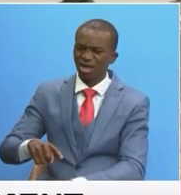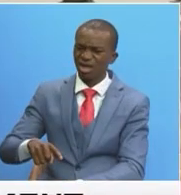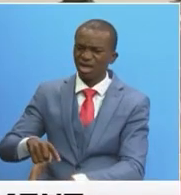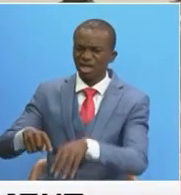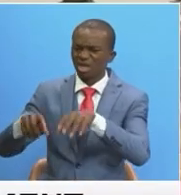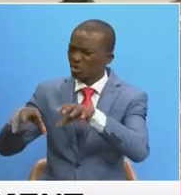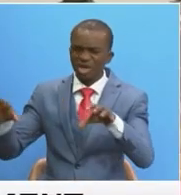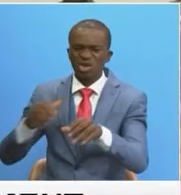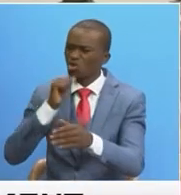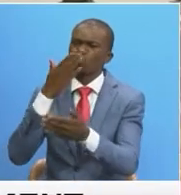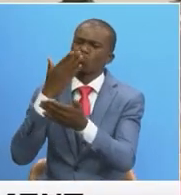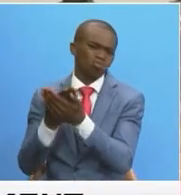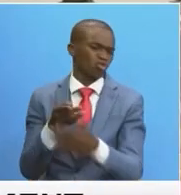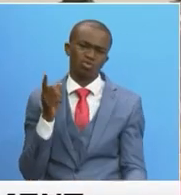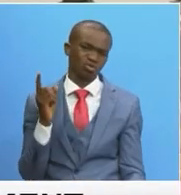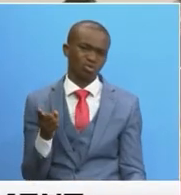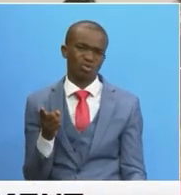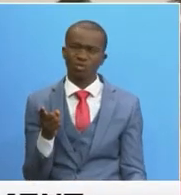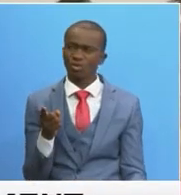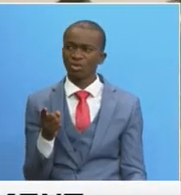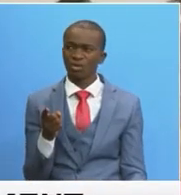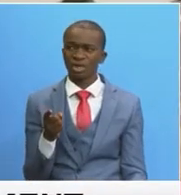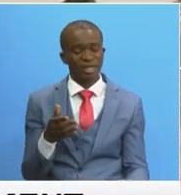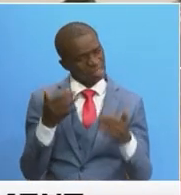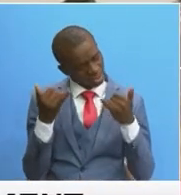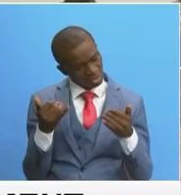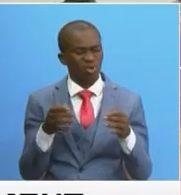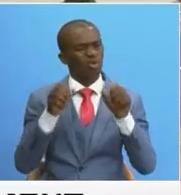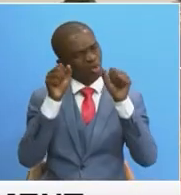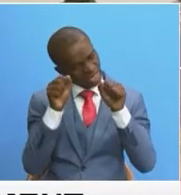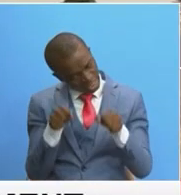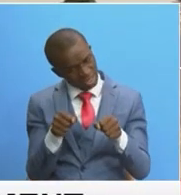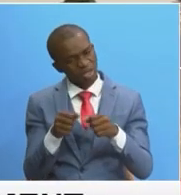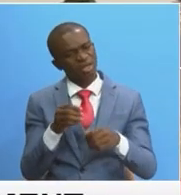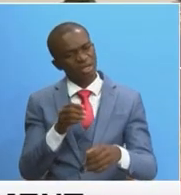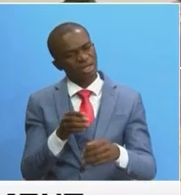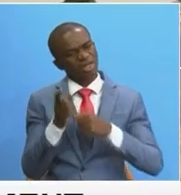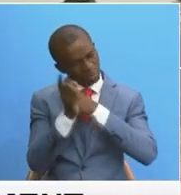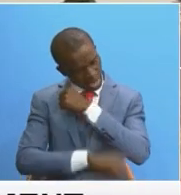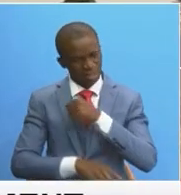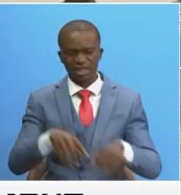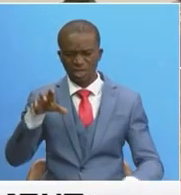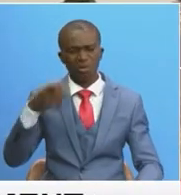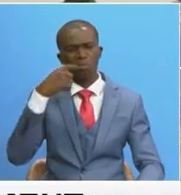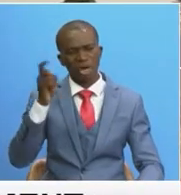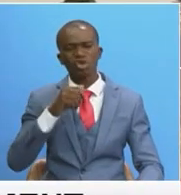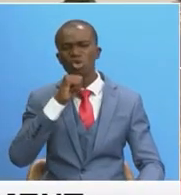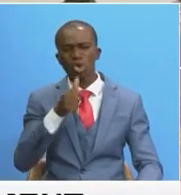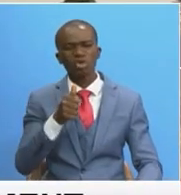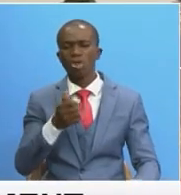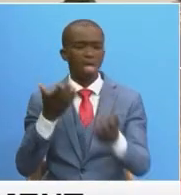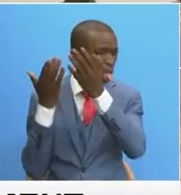punishment. One simple way is a psychological way, where you don't reinforce the traits